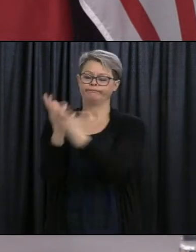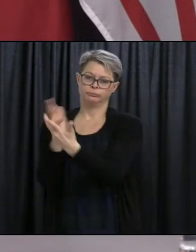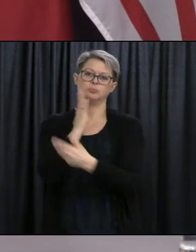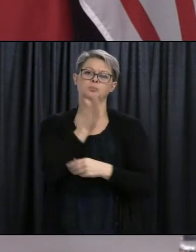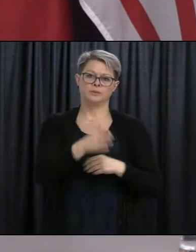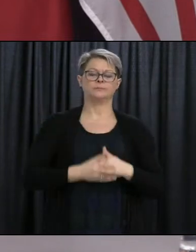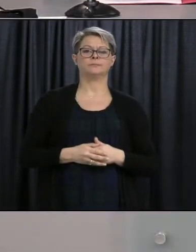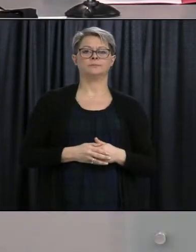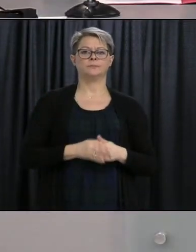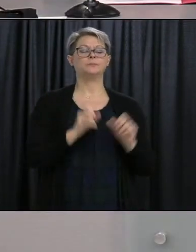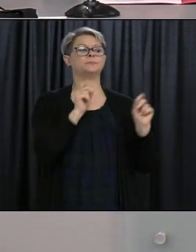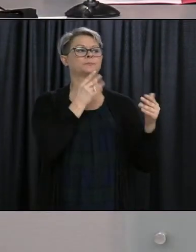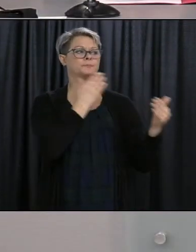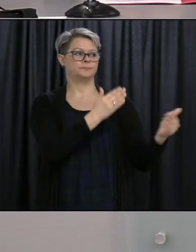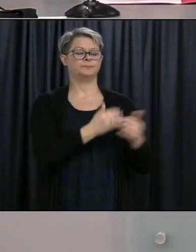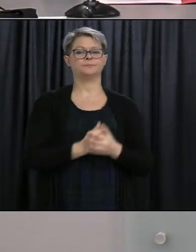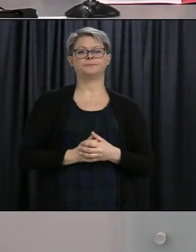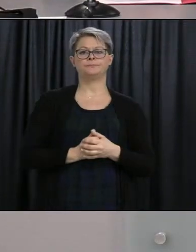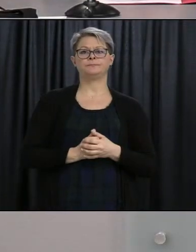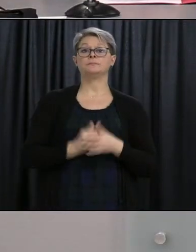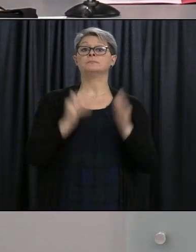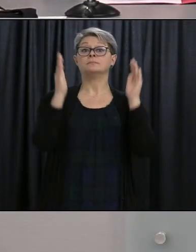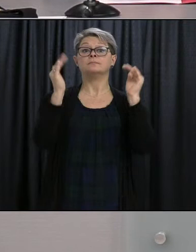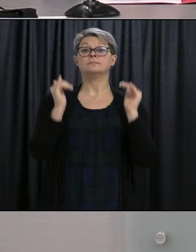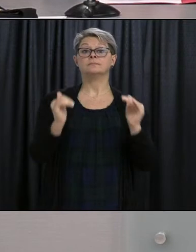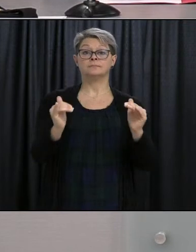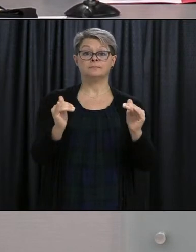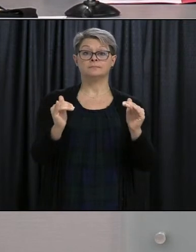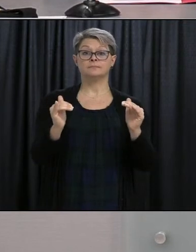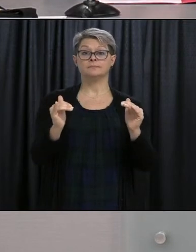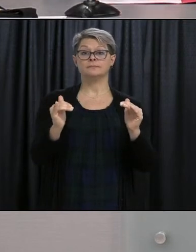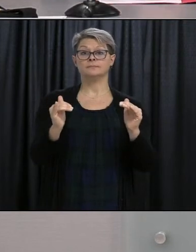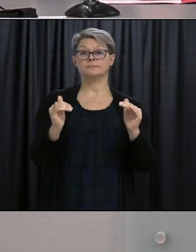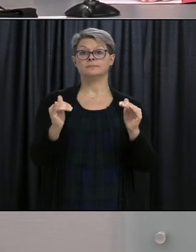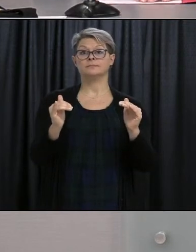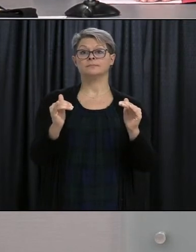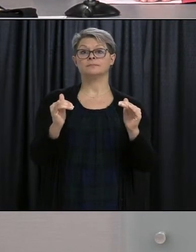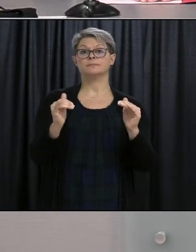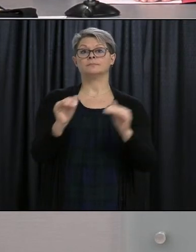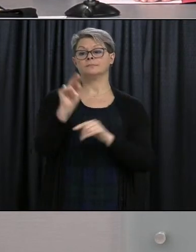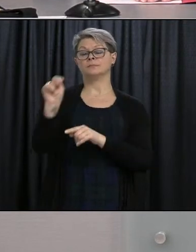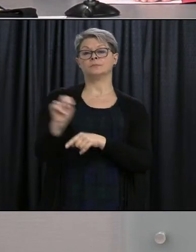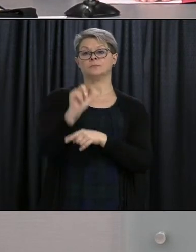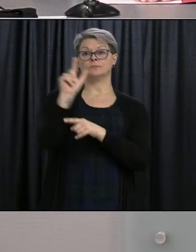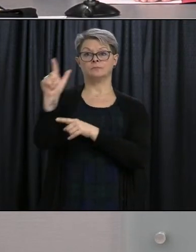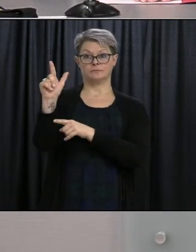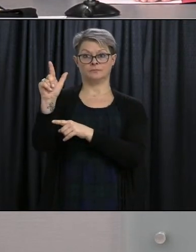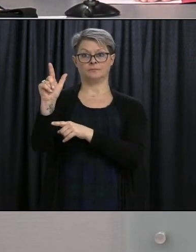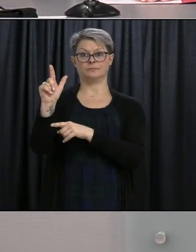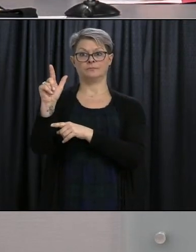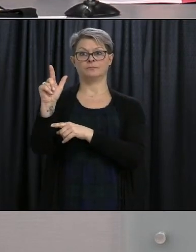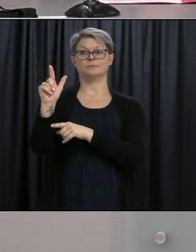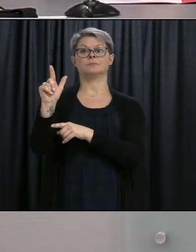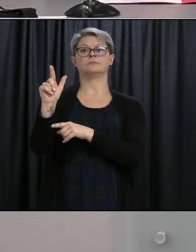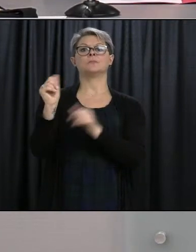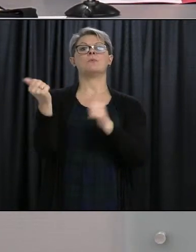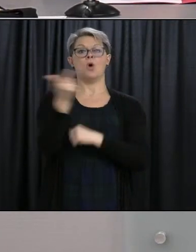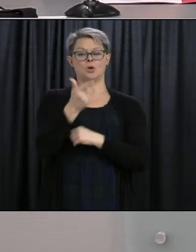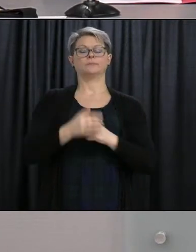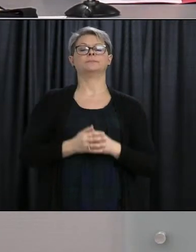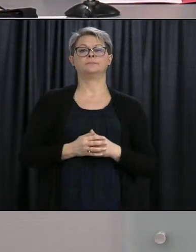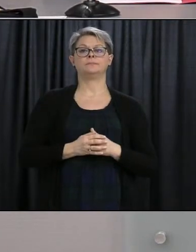Okay, thank you. Our next questions are from Elizabeth Witt with All Newfoundland Labrador. Please go ahead. Thank